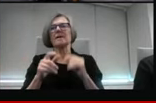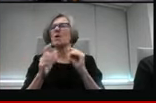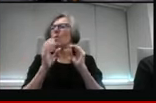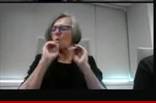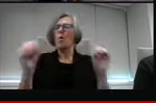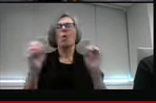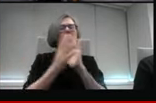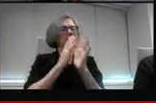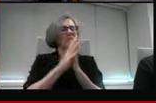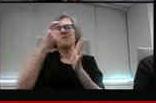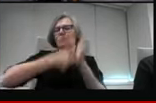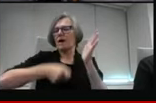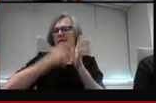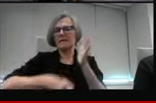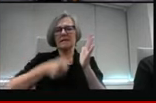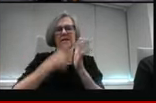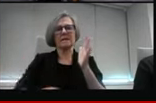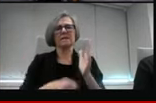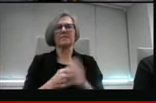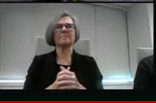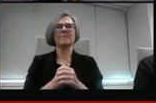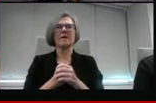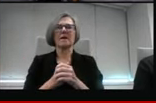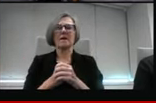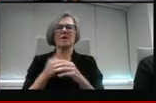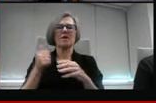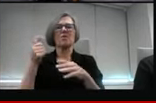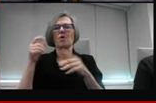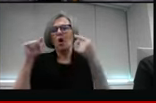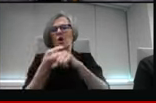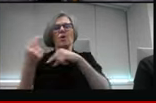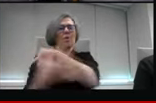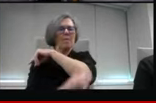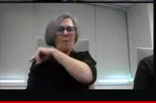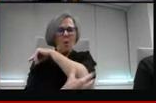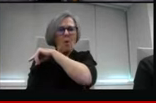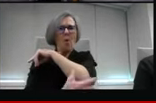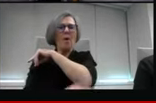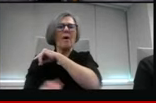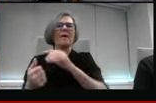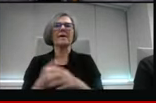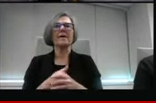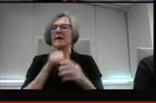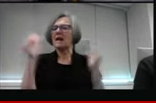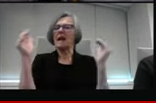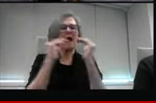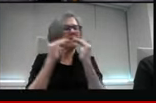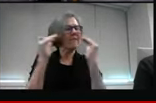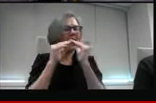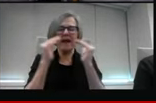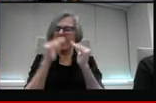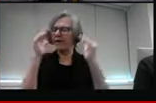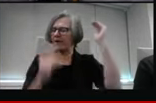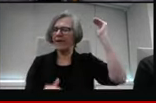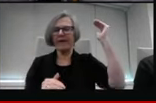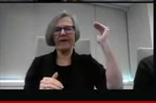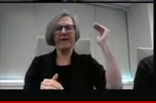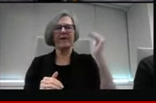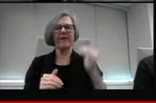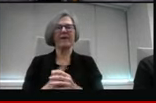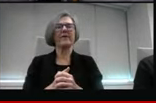pricing you have to talk the part sh Christopher leahs